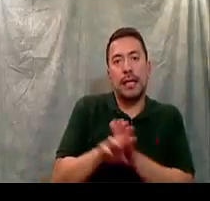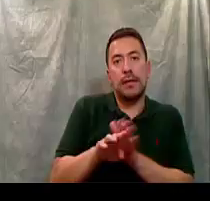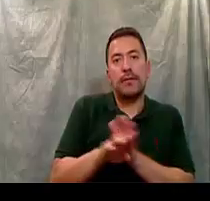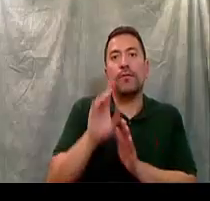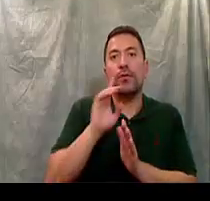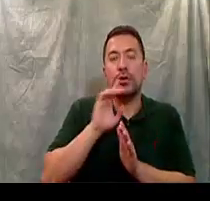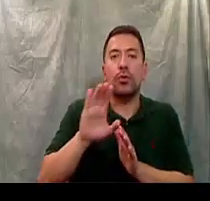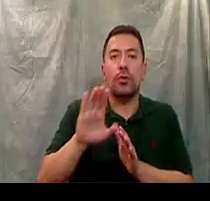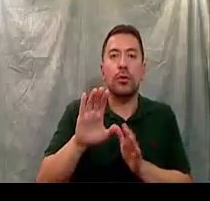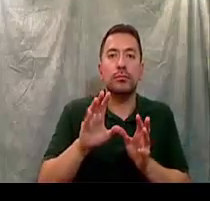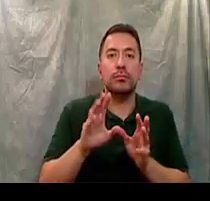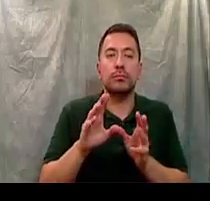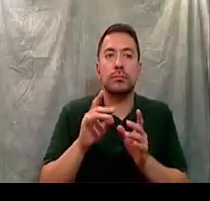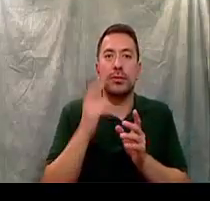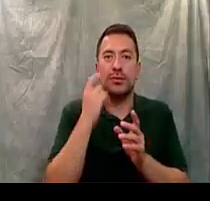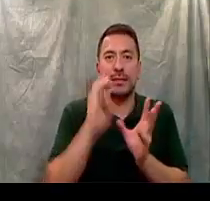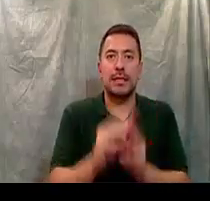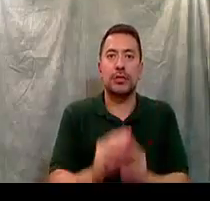next slides.